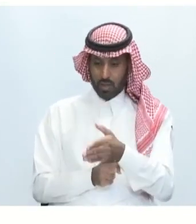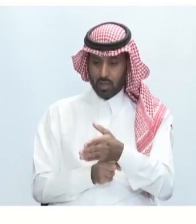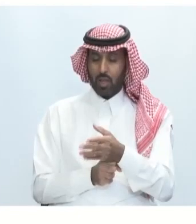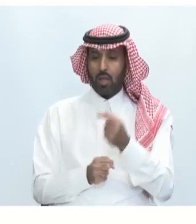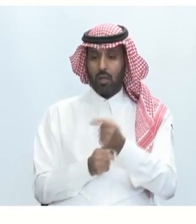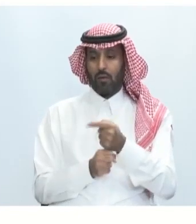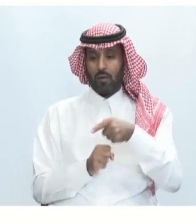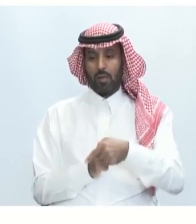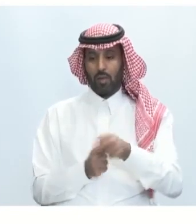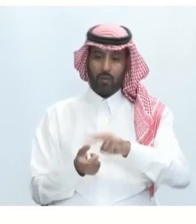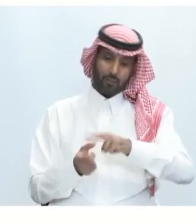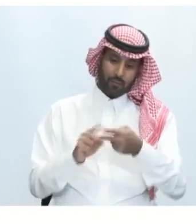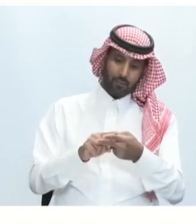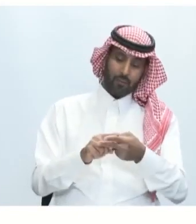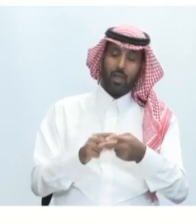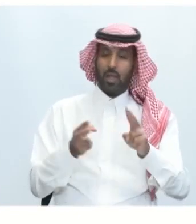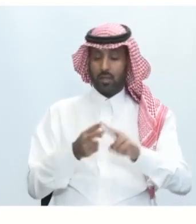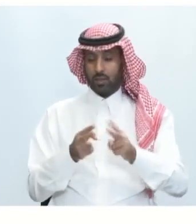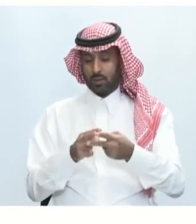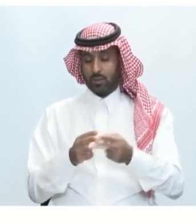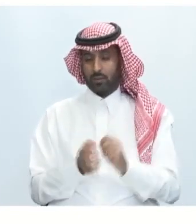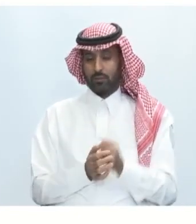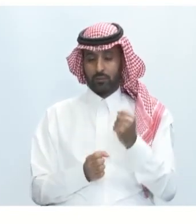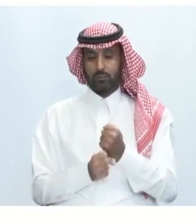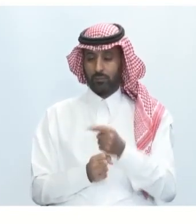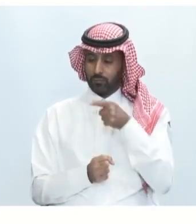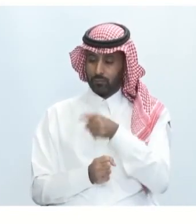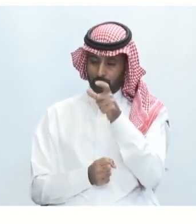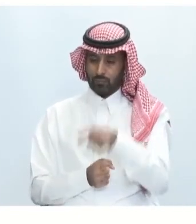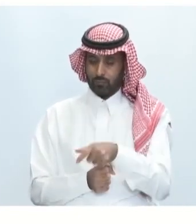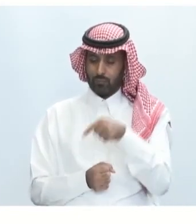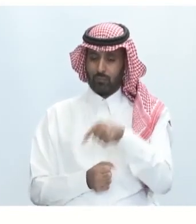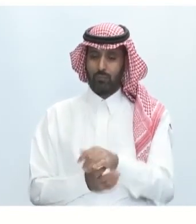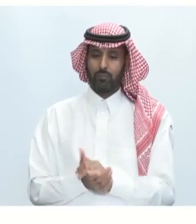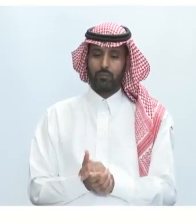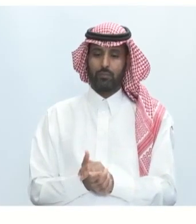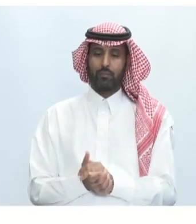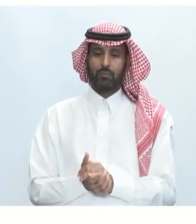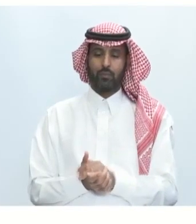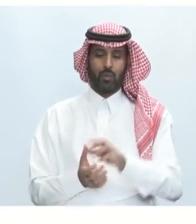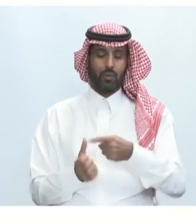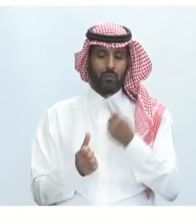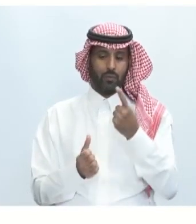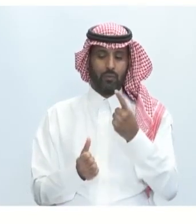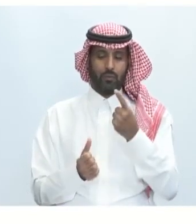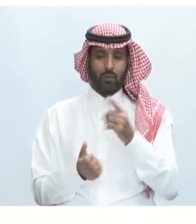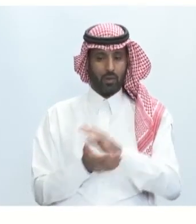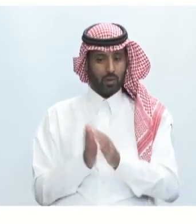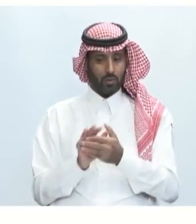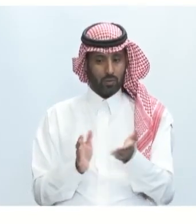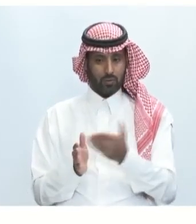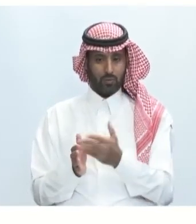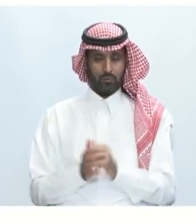one is vice versa. The indirect object placed before the direct object. So the first one here is already done for